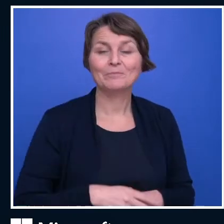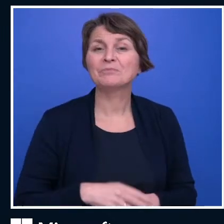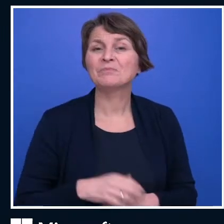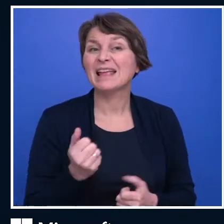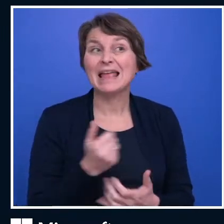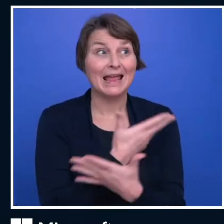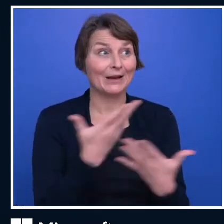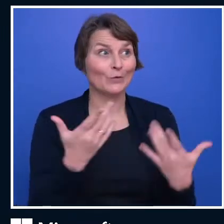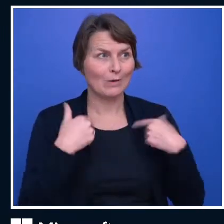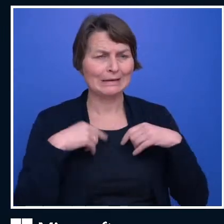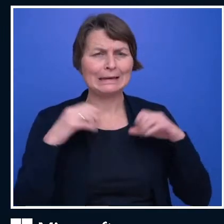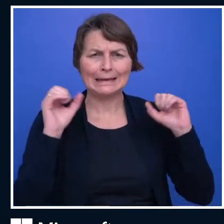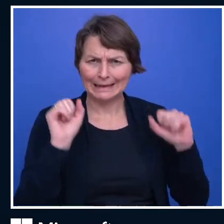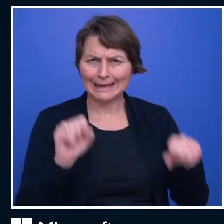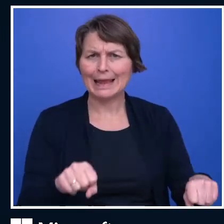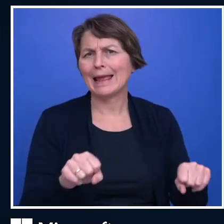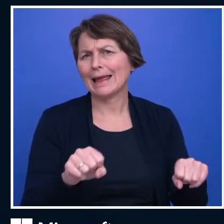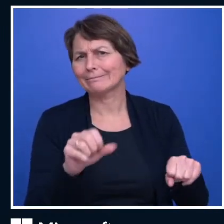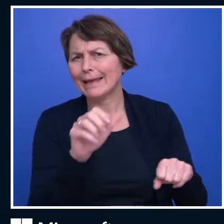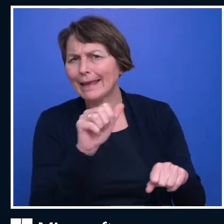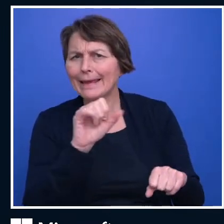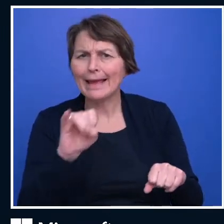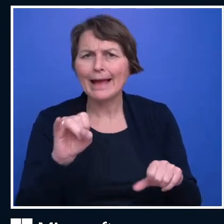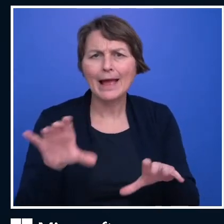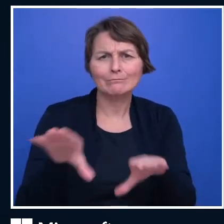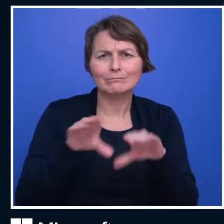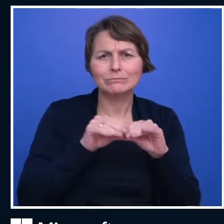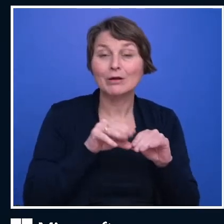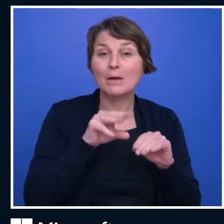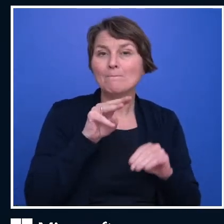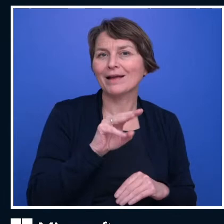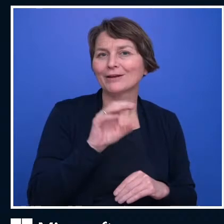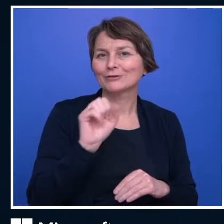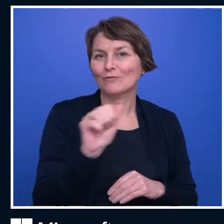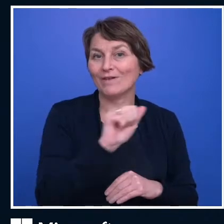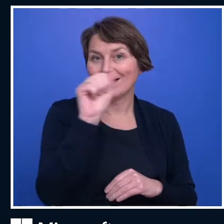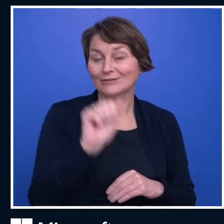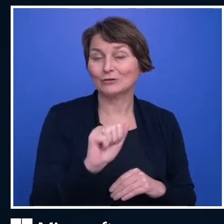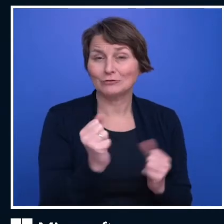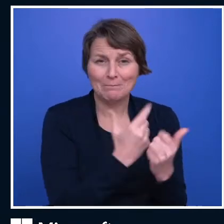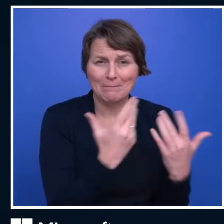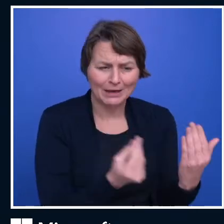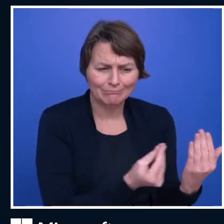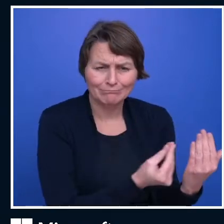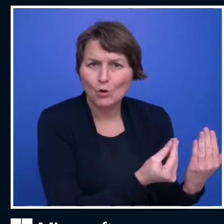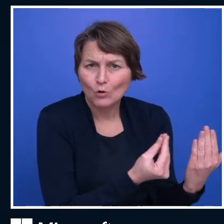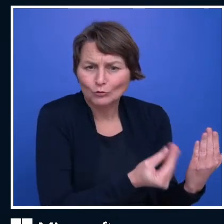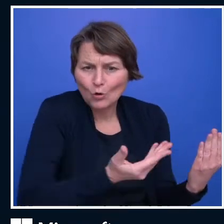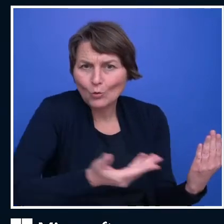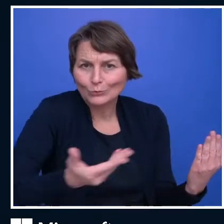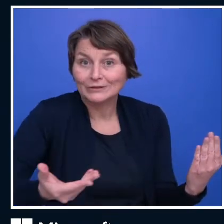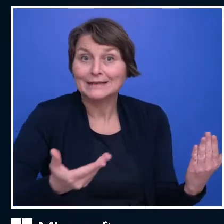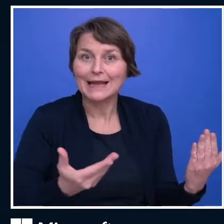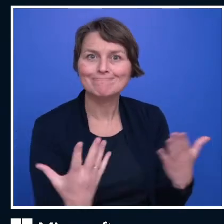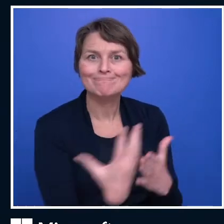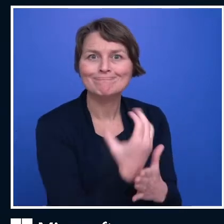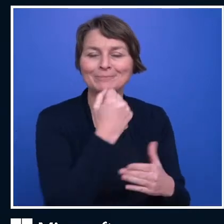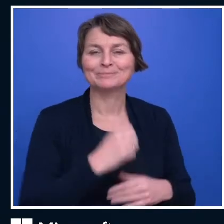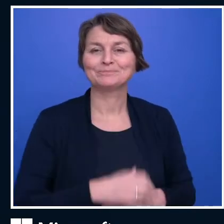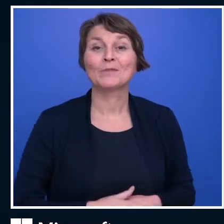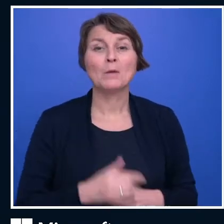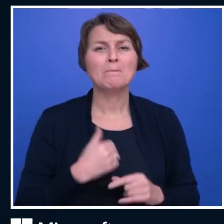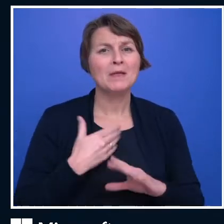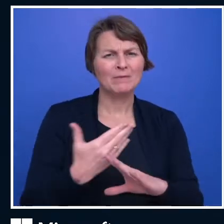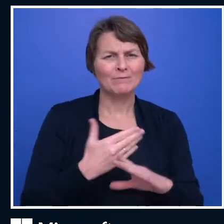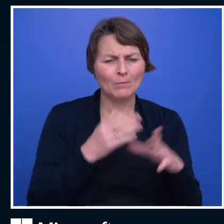for beginners who want to learn more about the AI solutions that Azure offers. But as I was making my talk, I thought that there may be